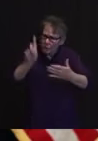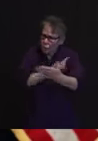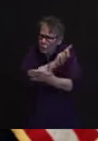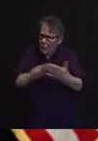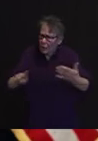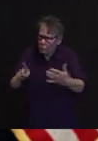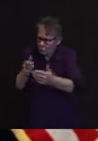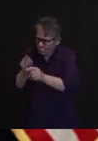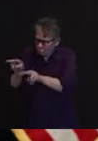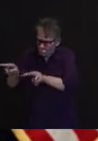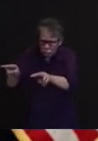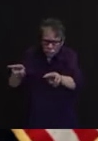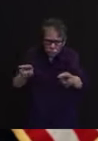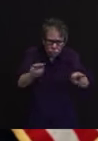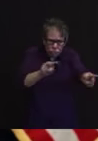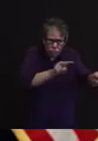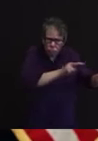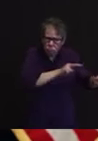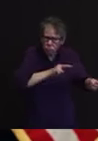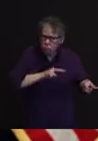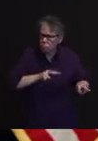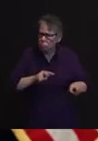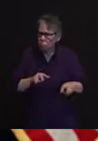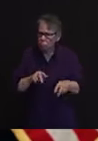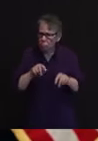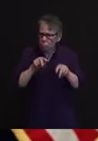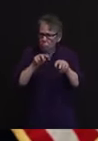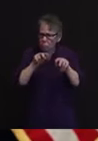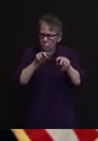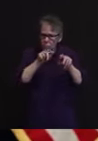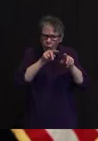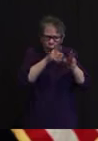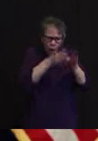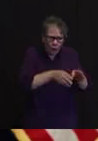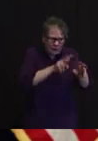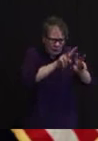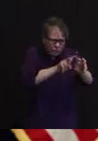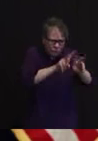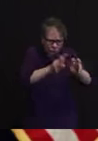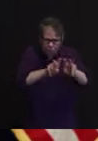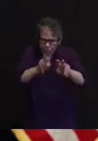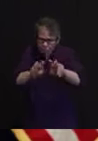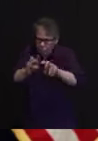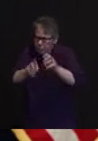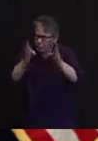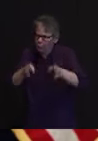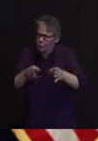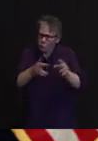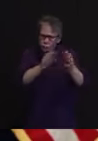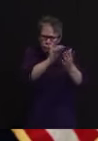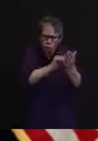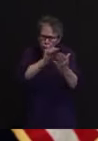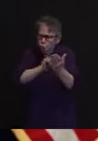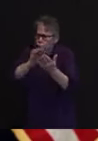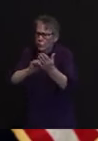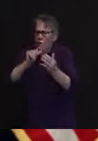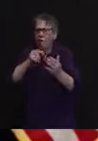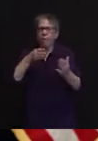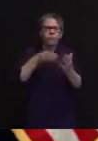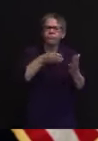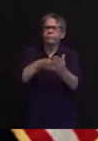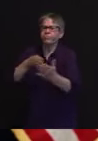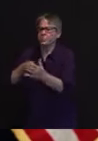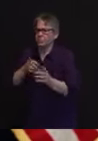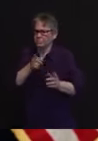No matter in terms of judgment of a person's worth. Turns out you can't buy your way to salvation, and that's the way it should be.